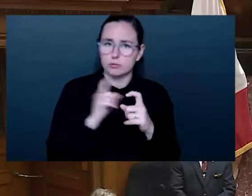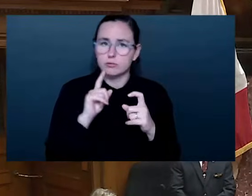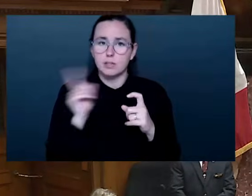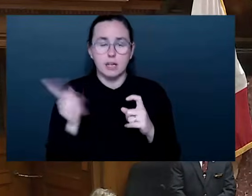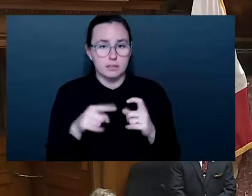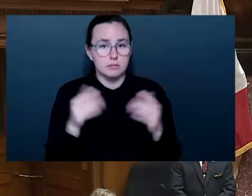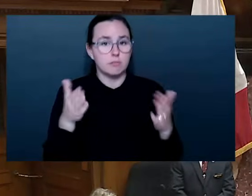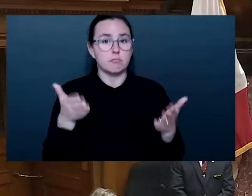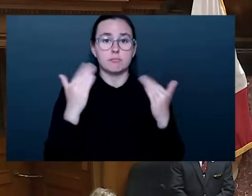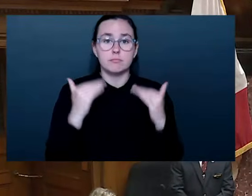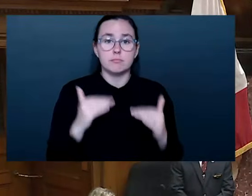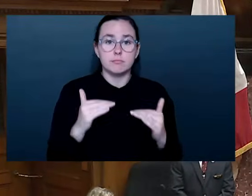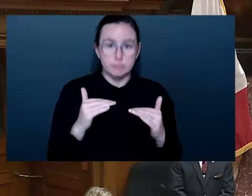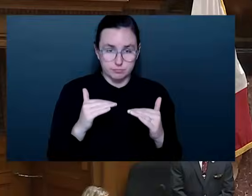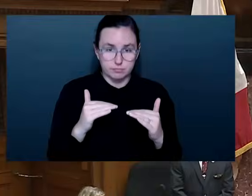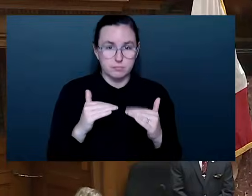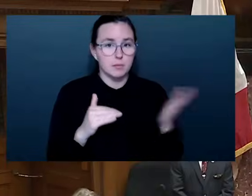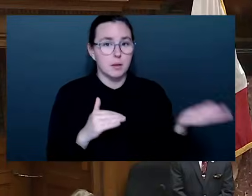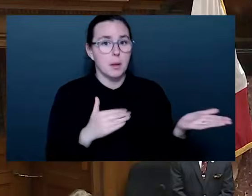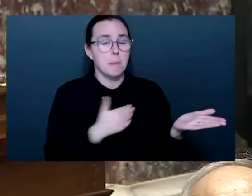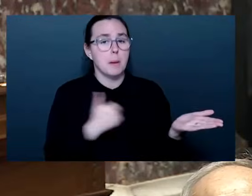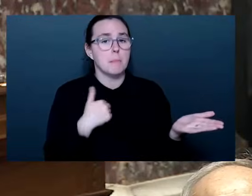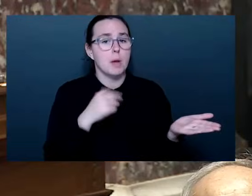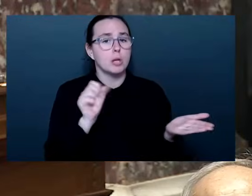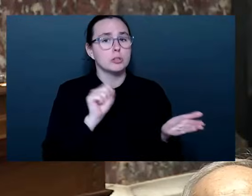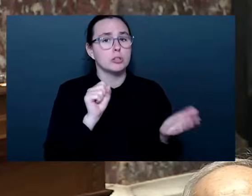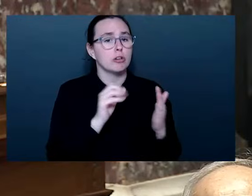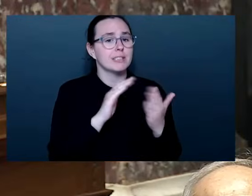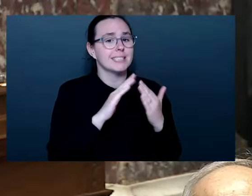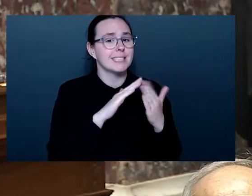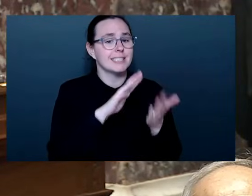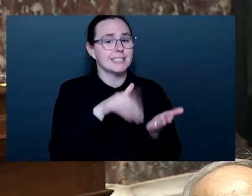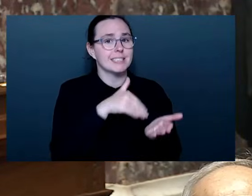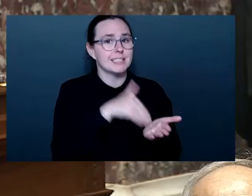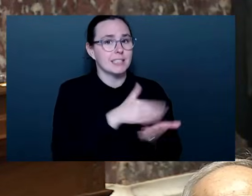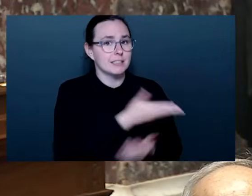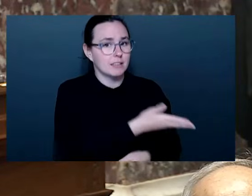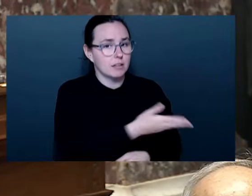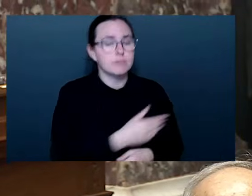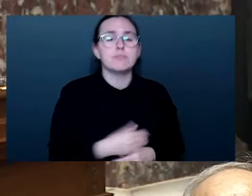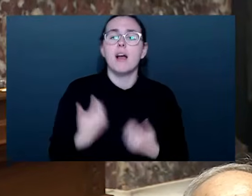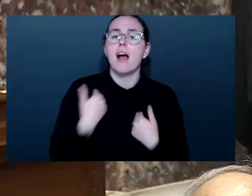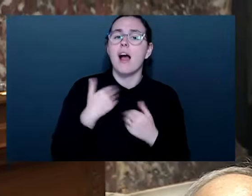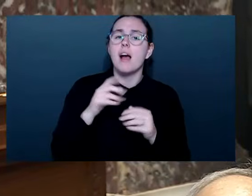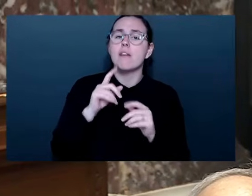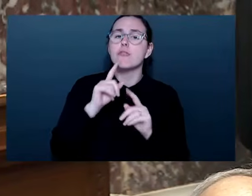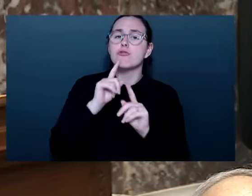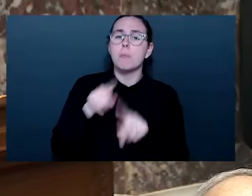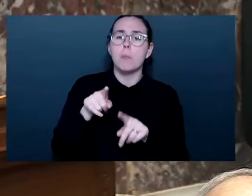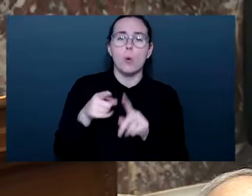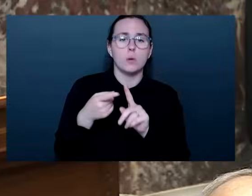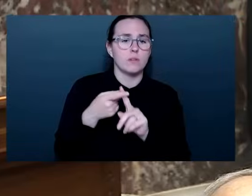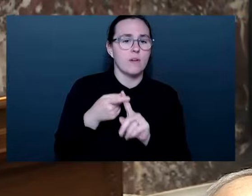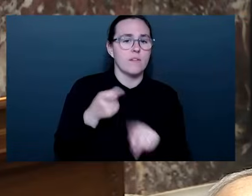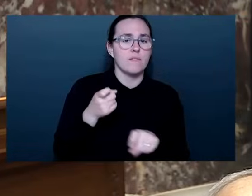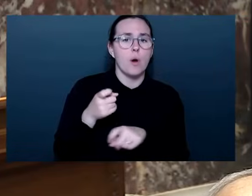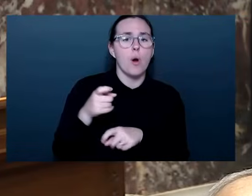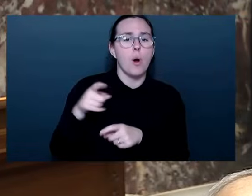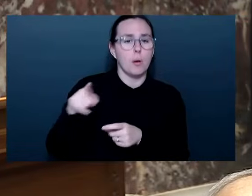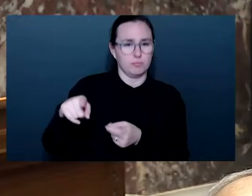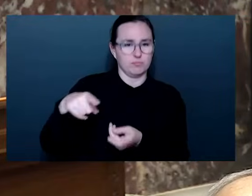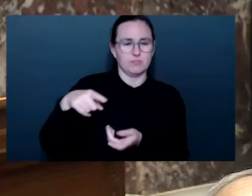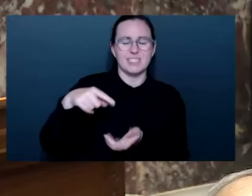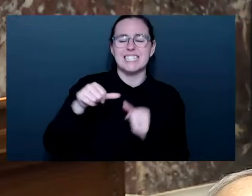to present the report of the Select Standing Committee on Private Bills and Private Member Bills on Bill M210 entitled